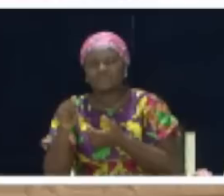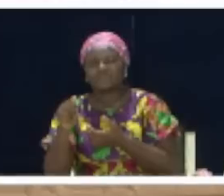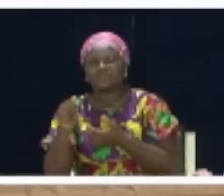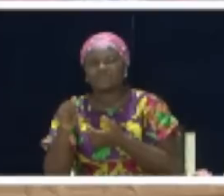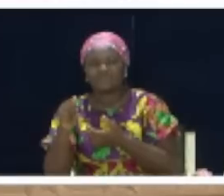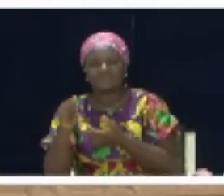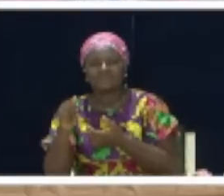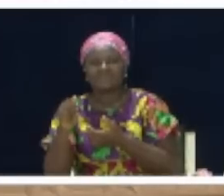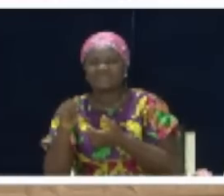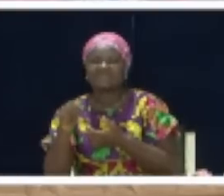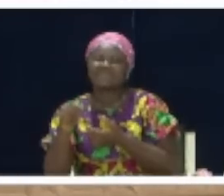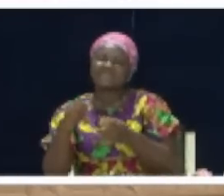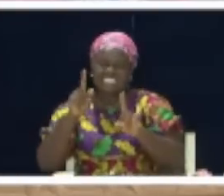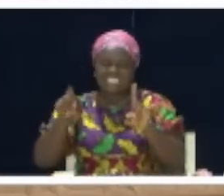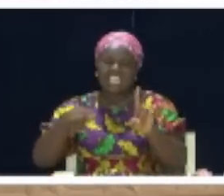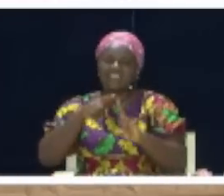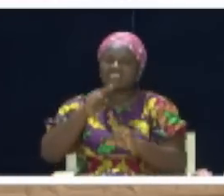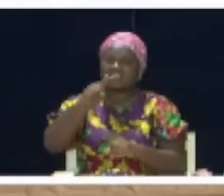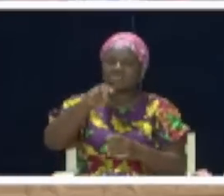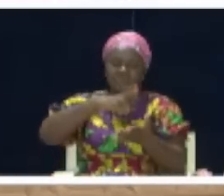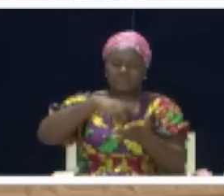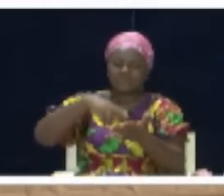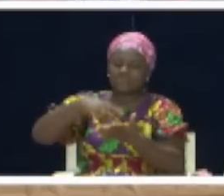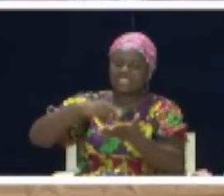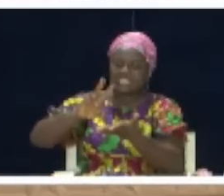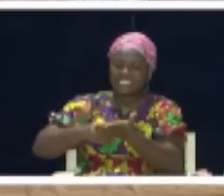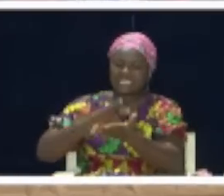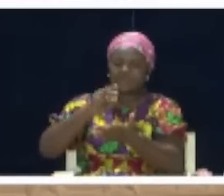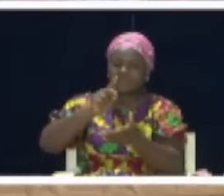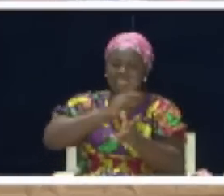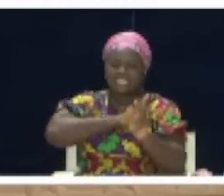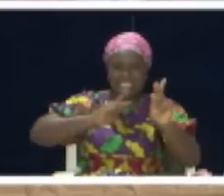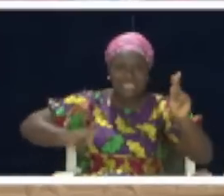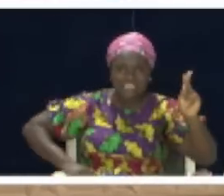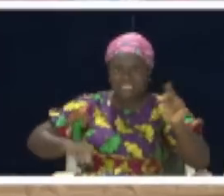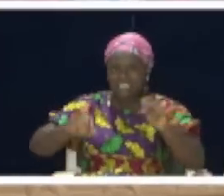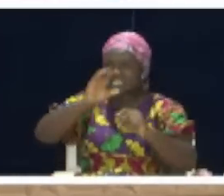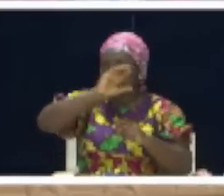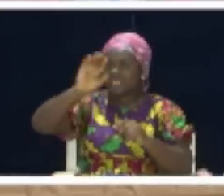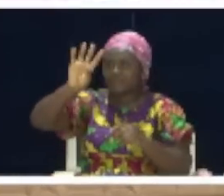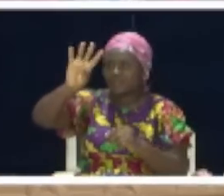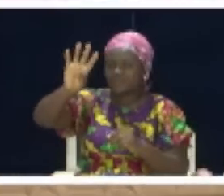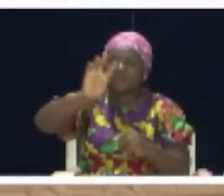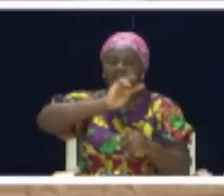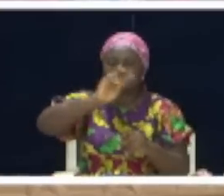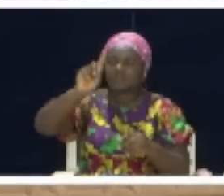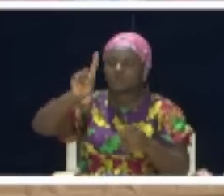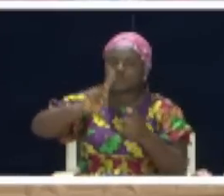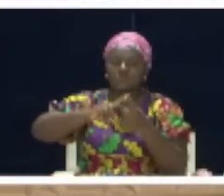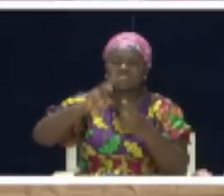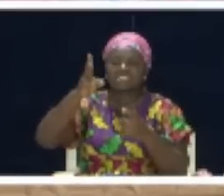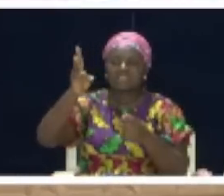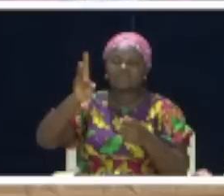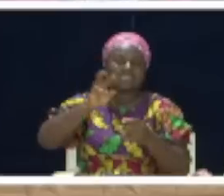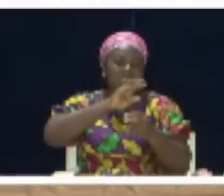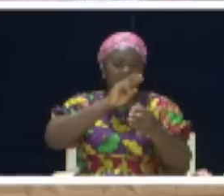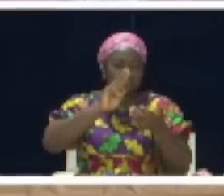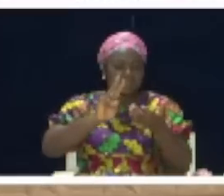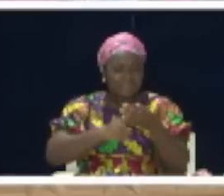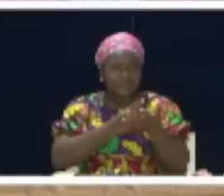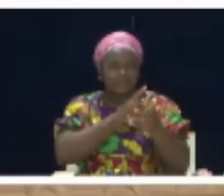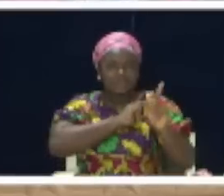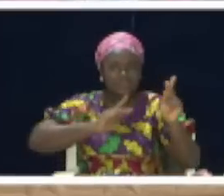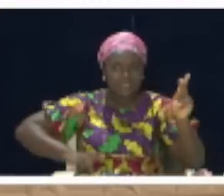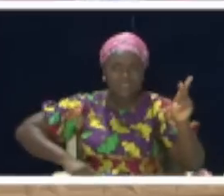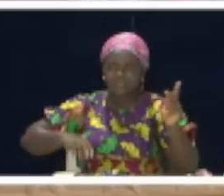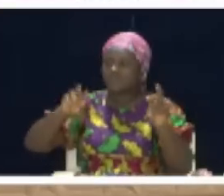See, when you read 2 Kings chapter 4, from verse 1 to 7, 2 Kings 4, from verse